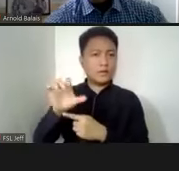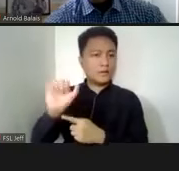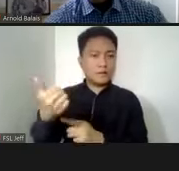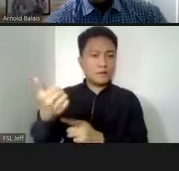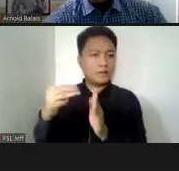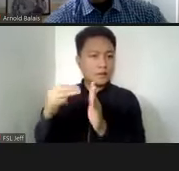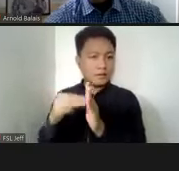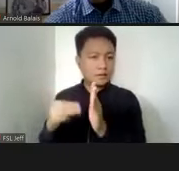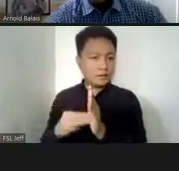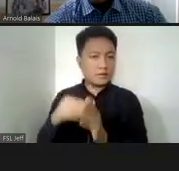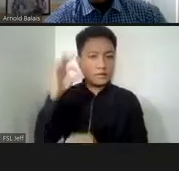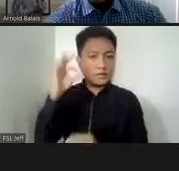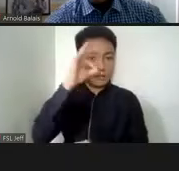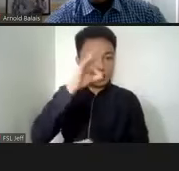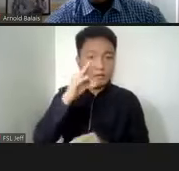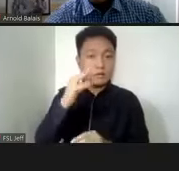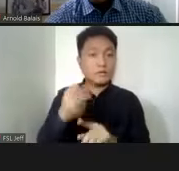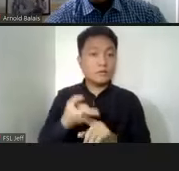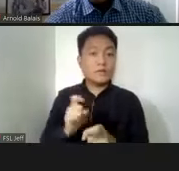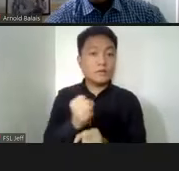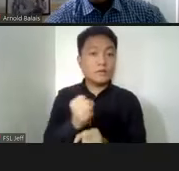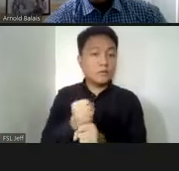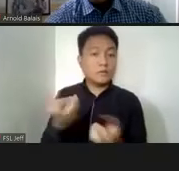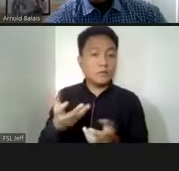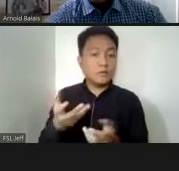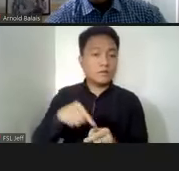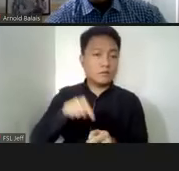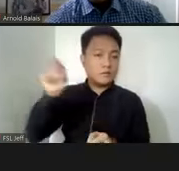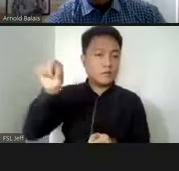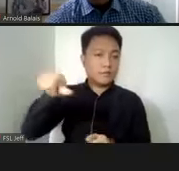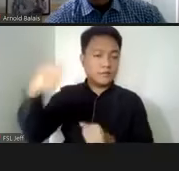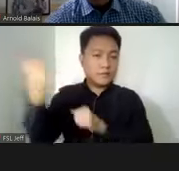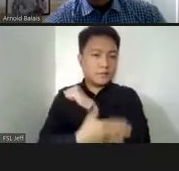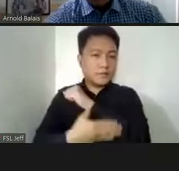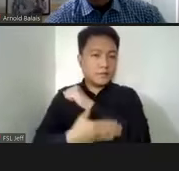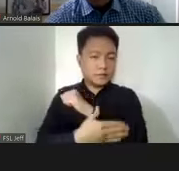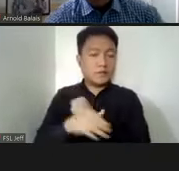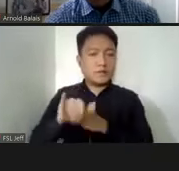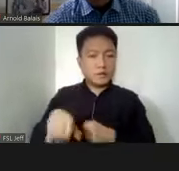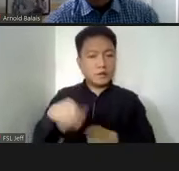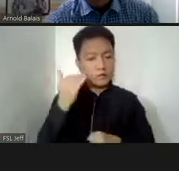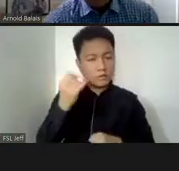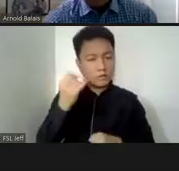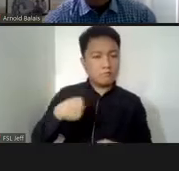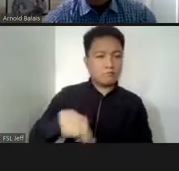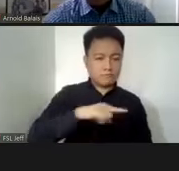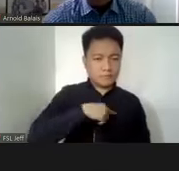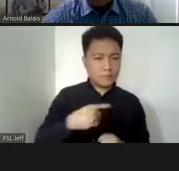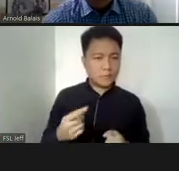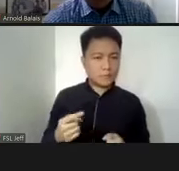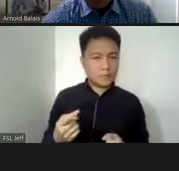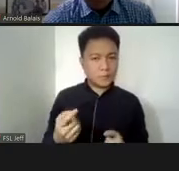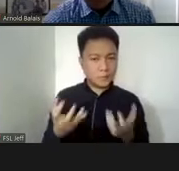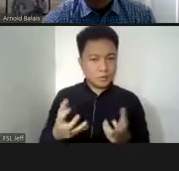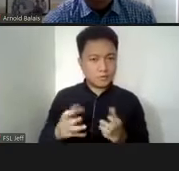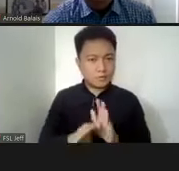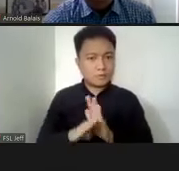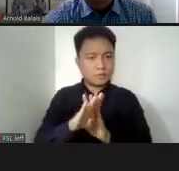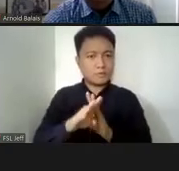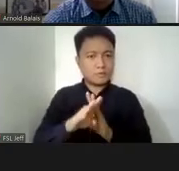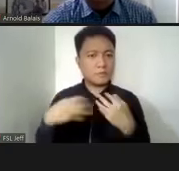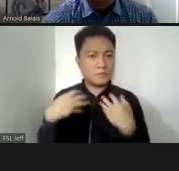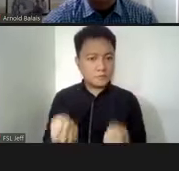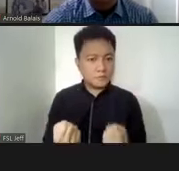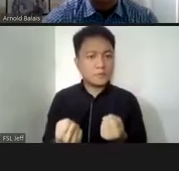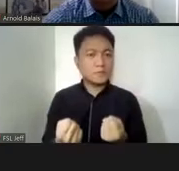really strengthening our coffee farmers, Robusta coffee farmers and Arabica coffee farmers, to really love what